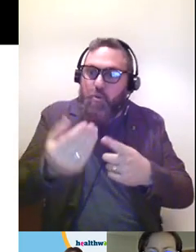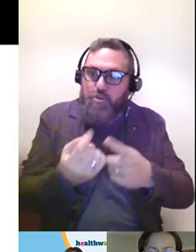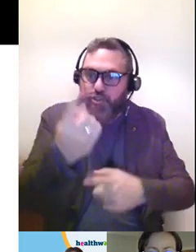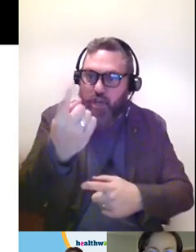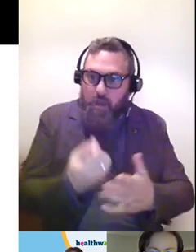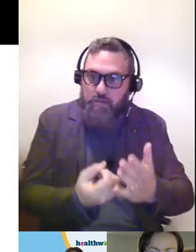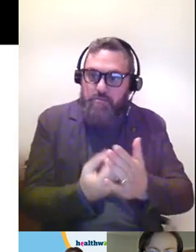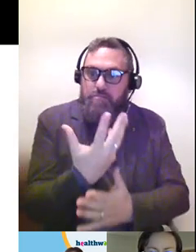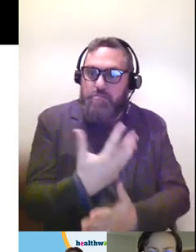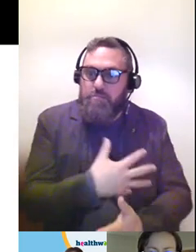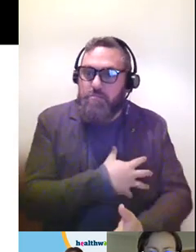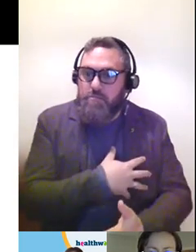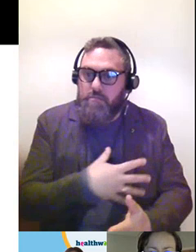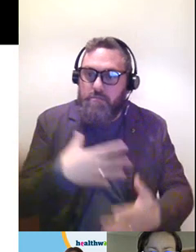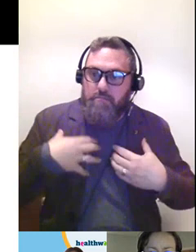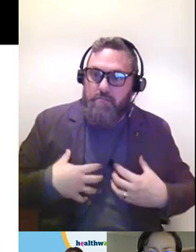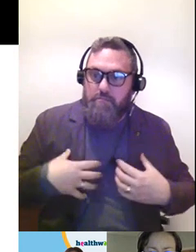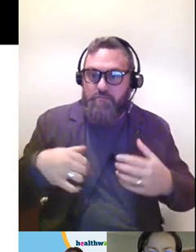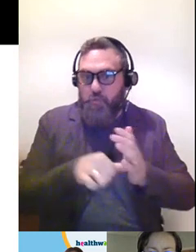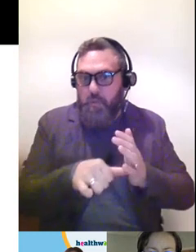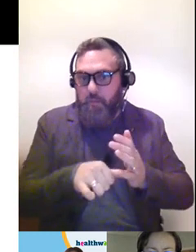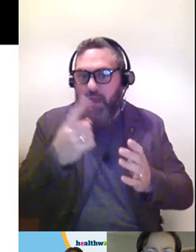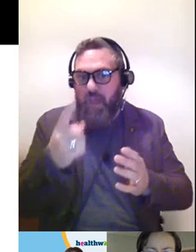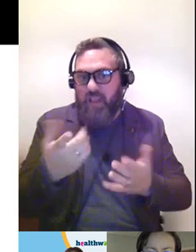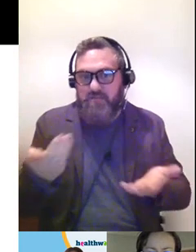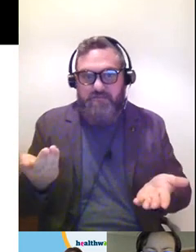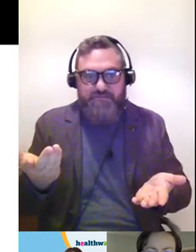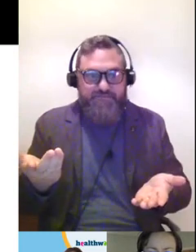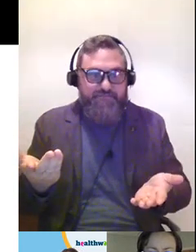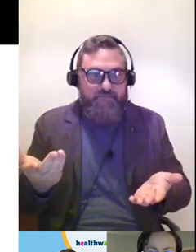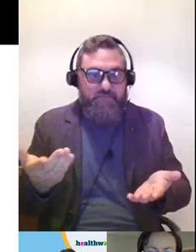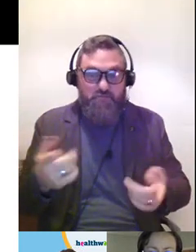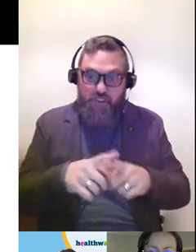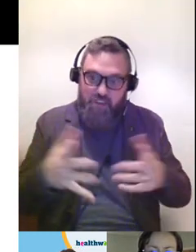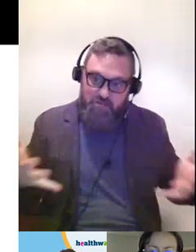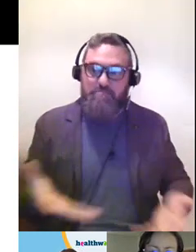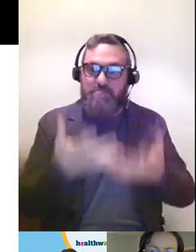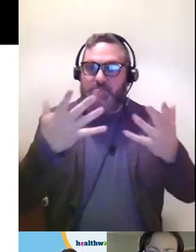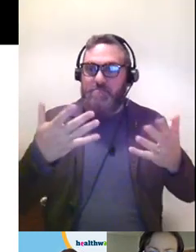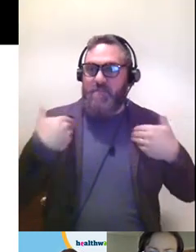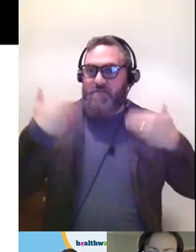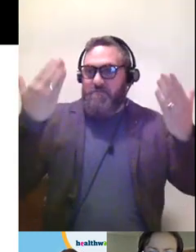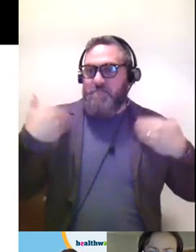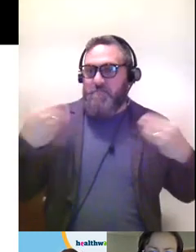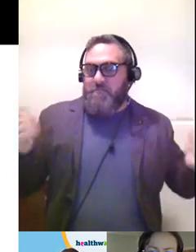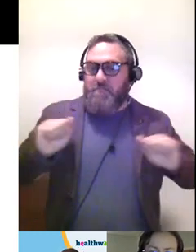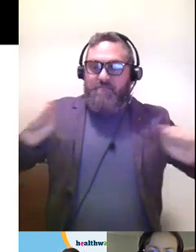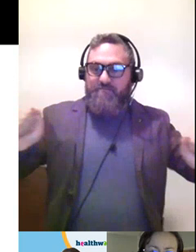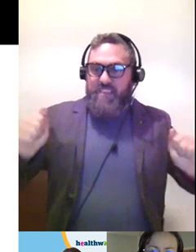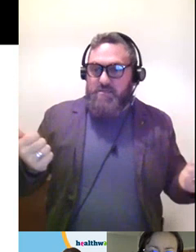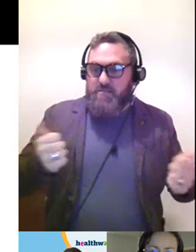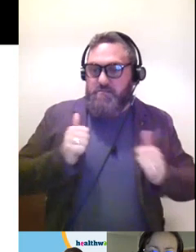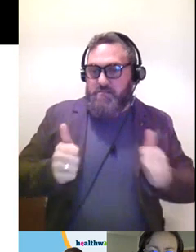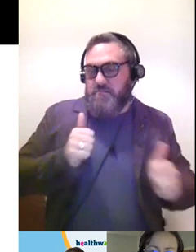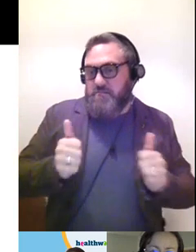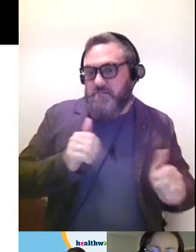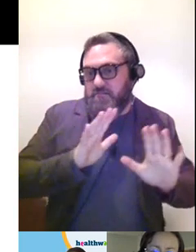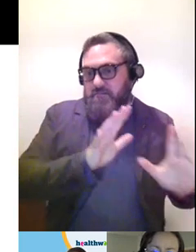cardiovascular disease, and supporting more physical activity in some of our